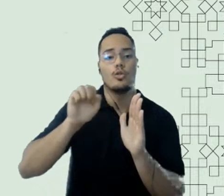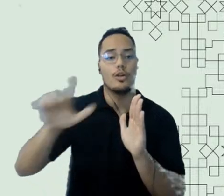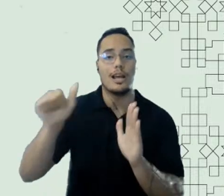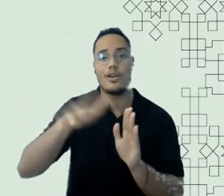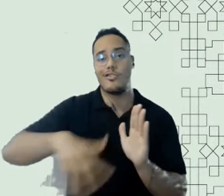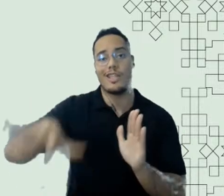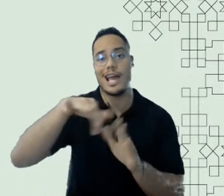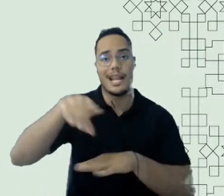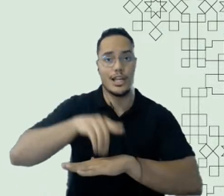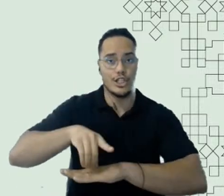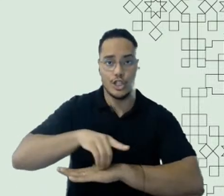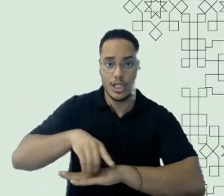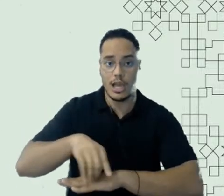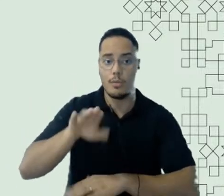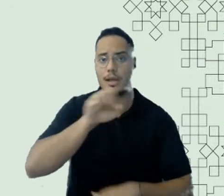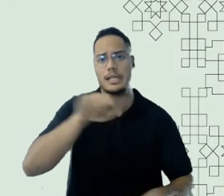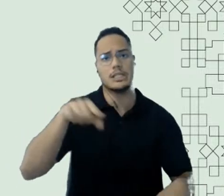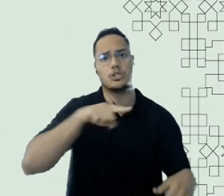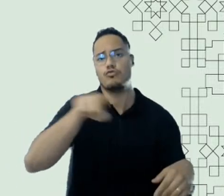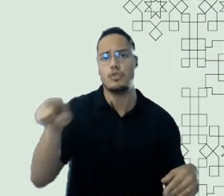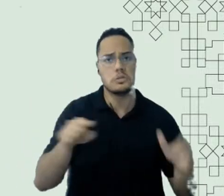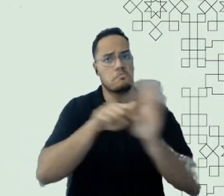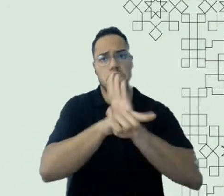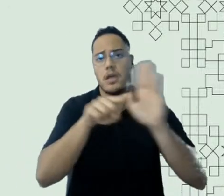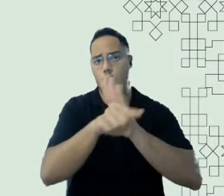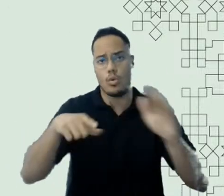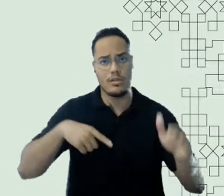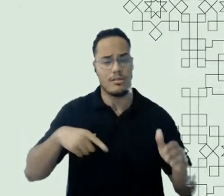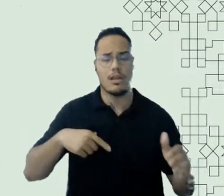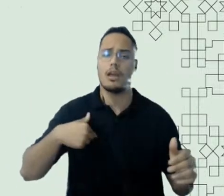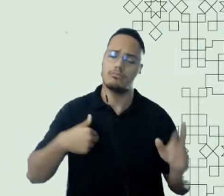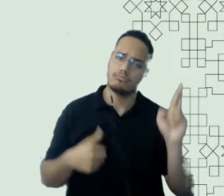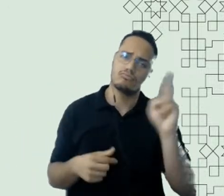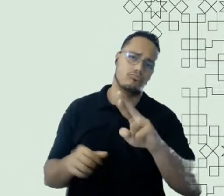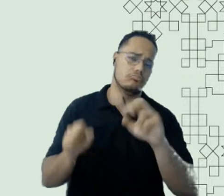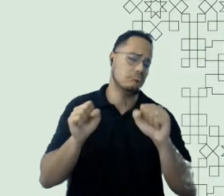this directive have three objectives that are